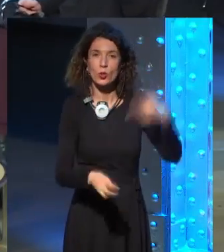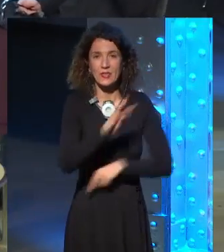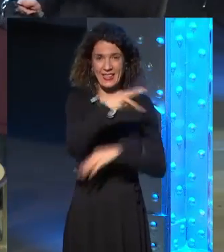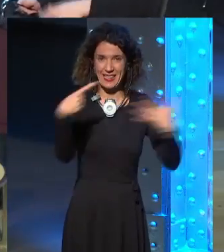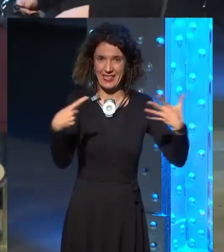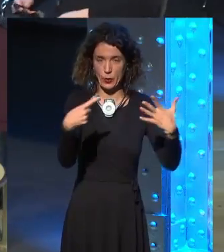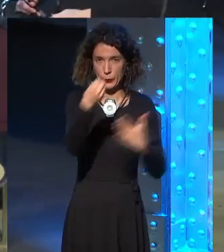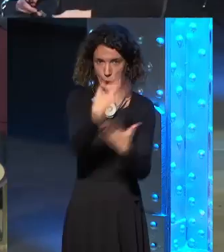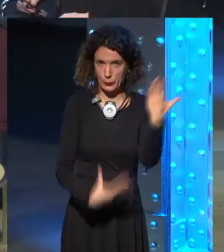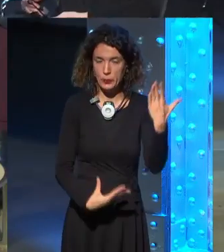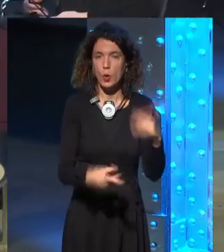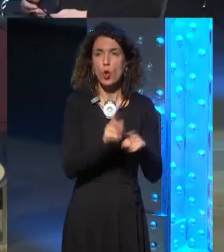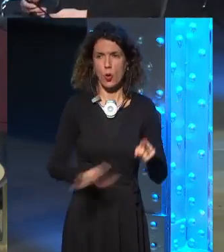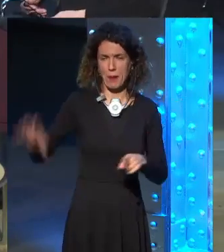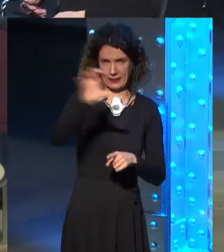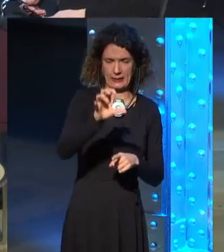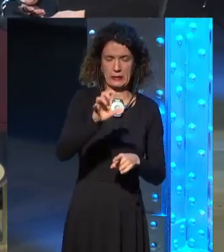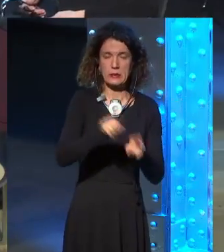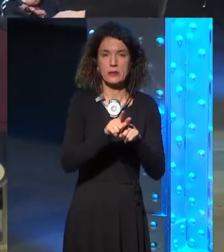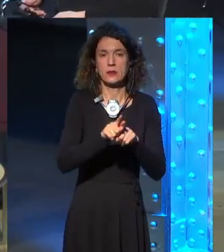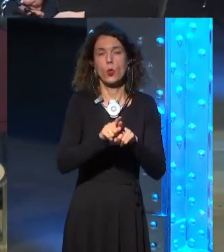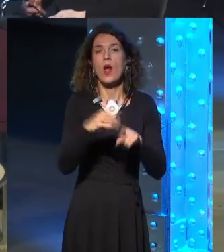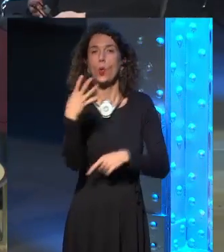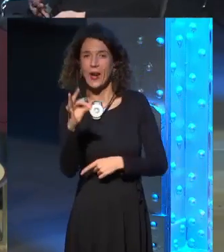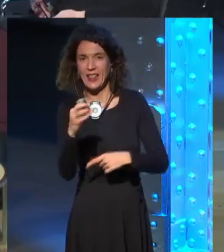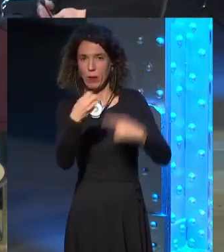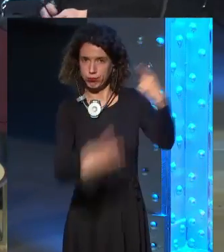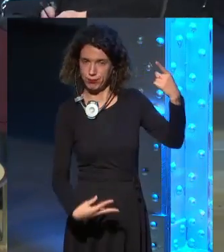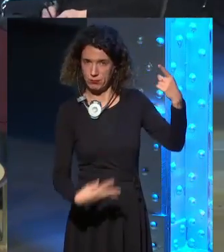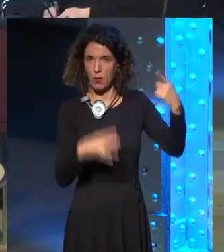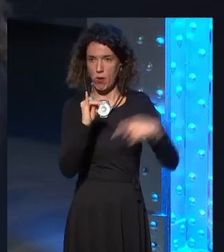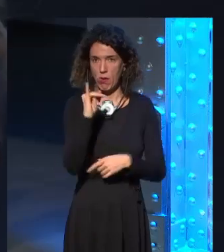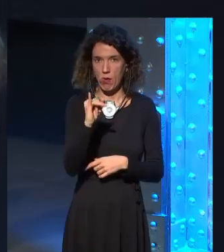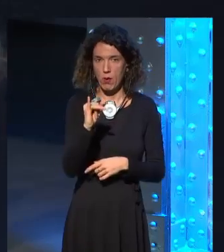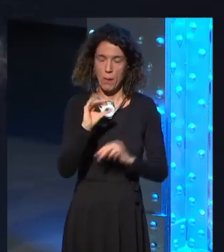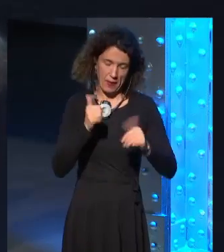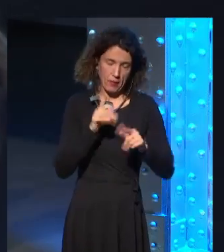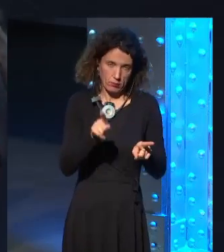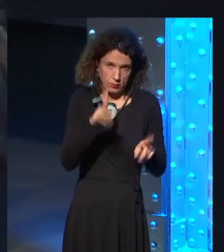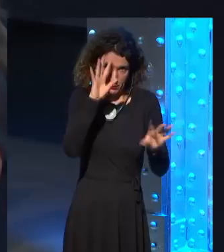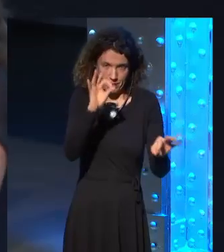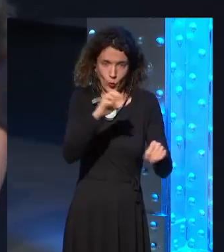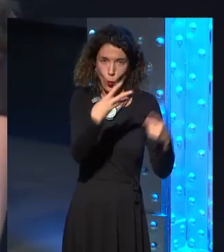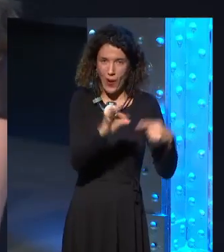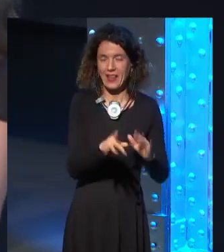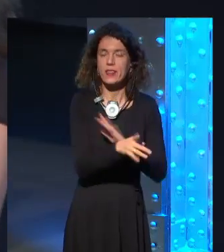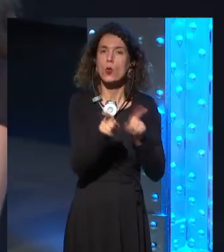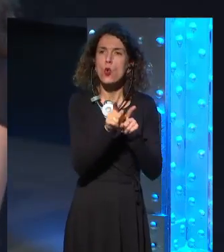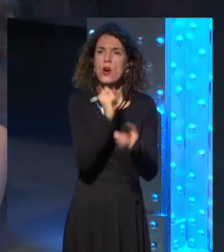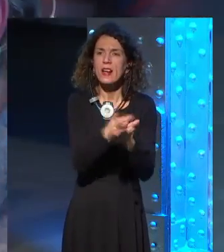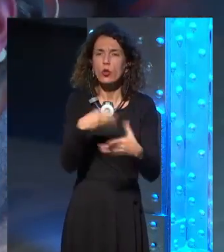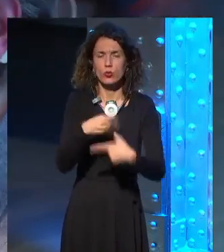countries. You're in the top 40. Okay, and obviously there are challenges in